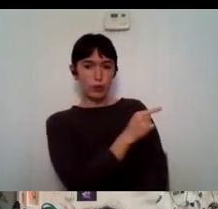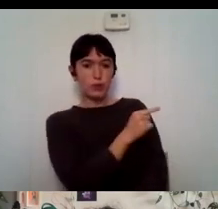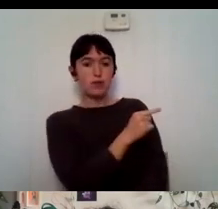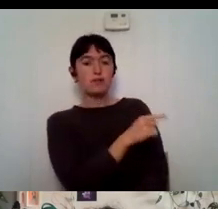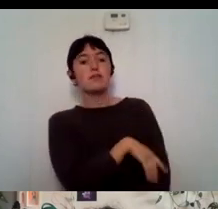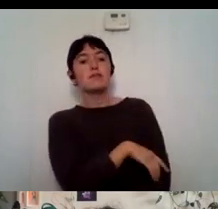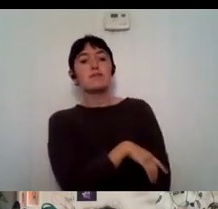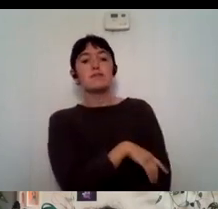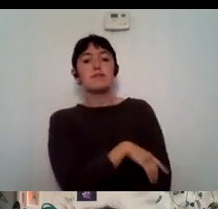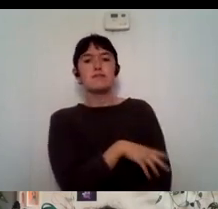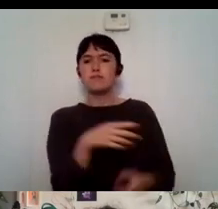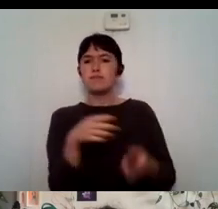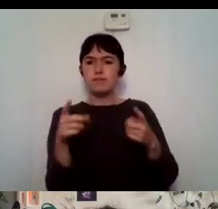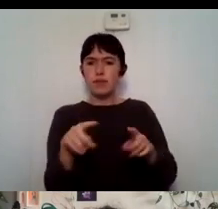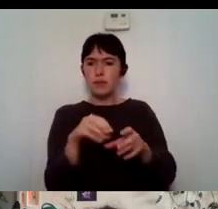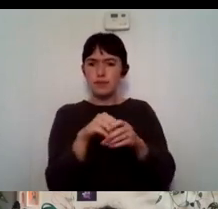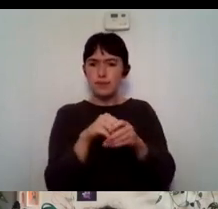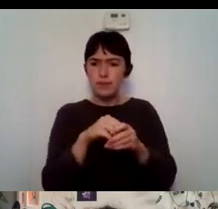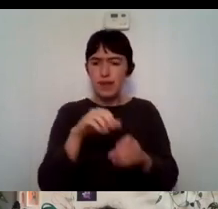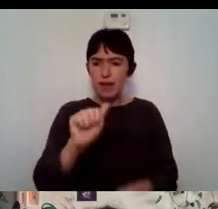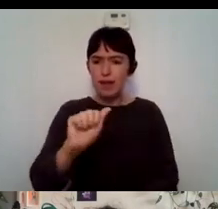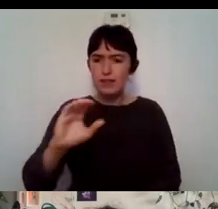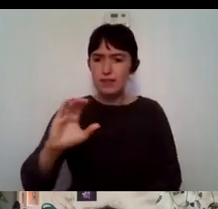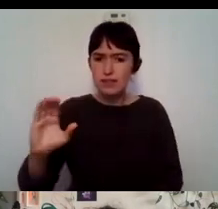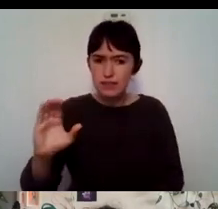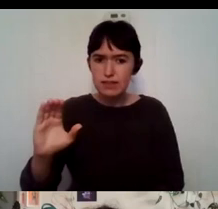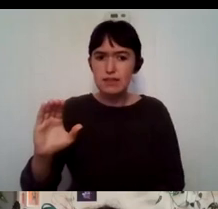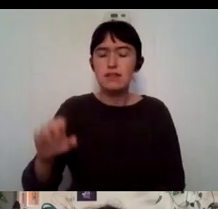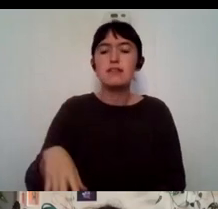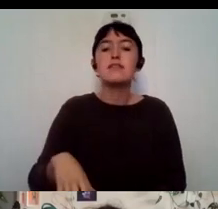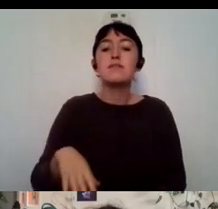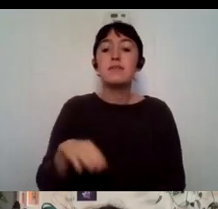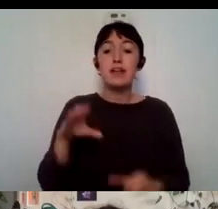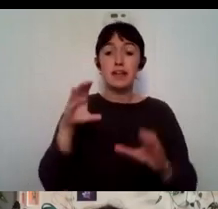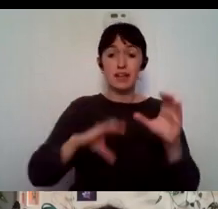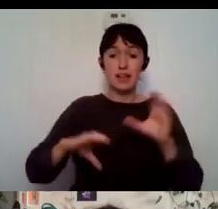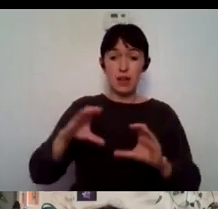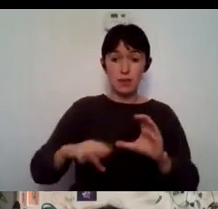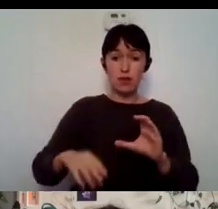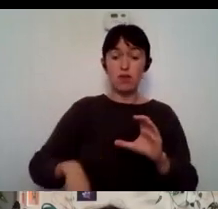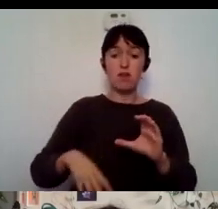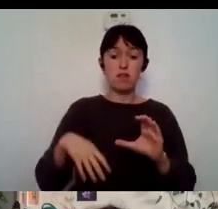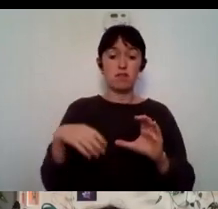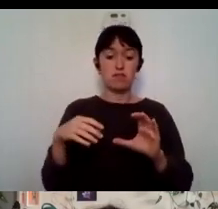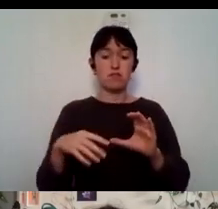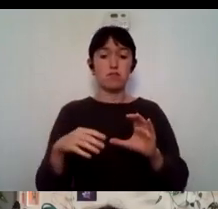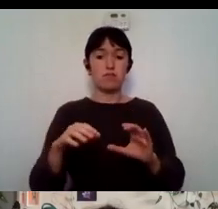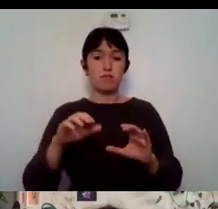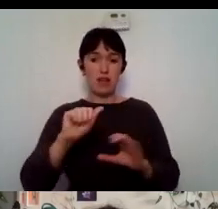in the ACC is that there's a chemical that is received by the ACC called